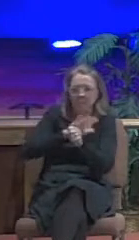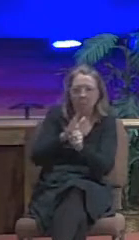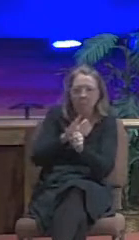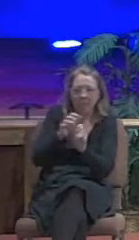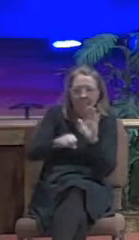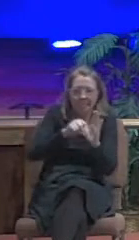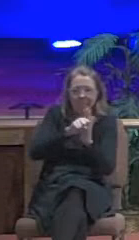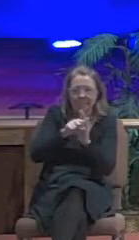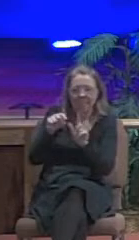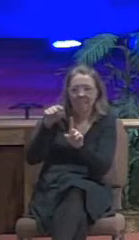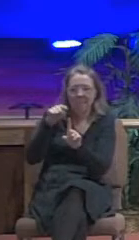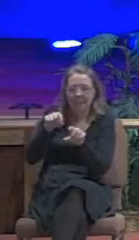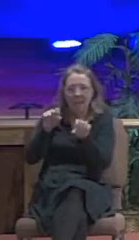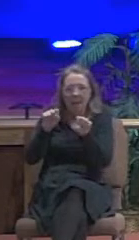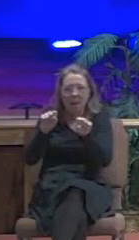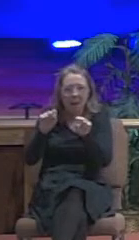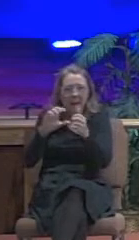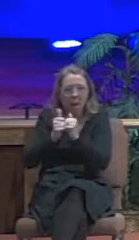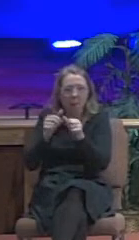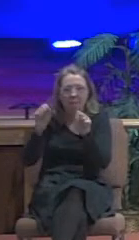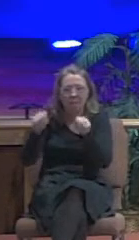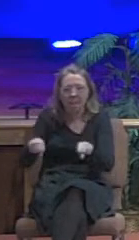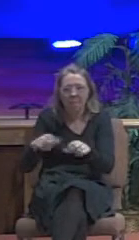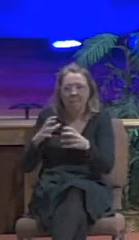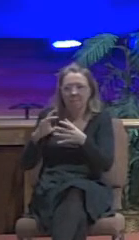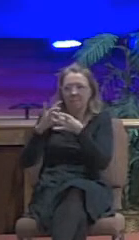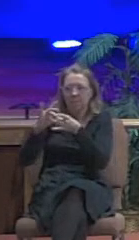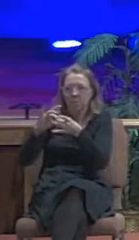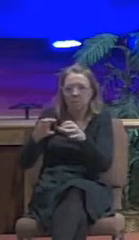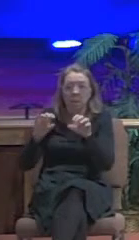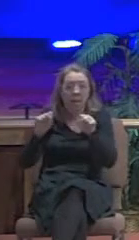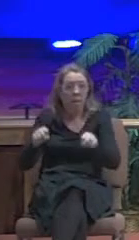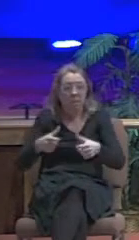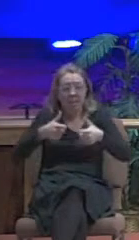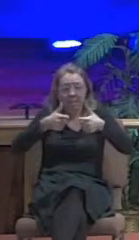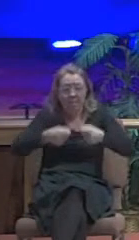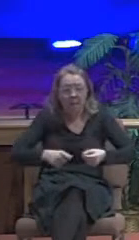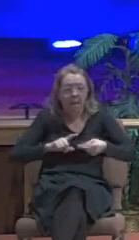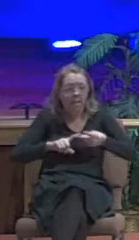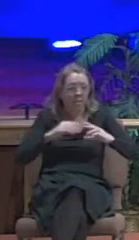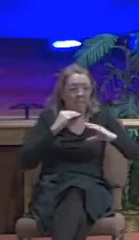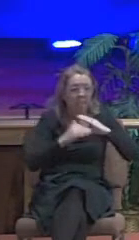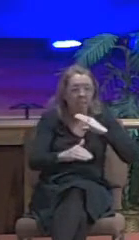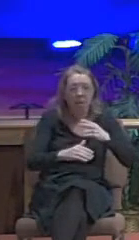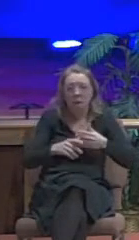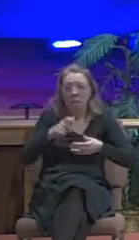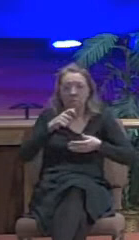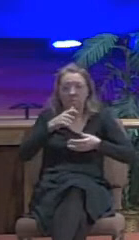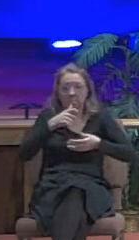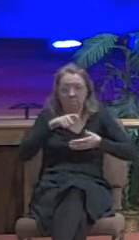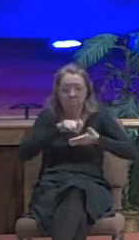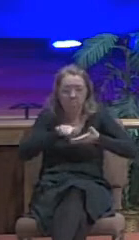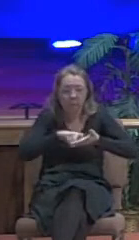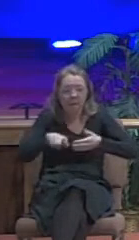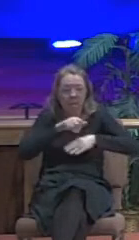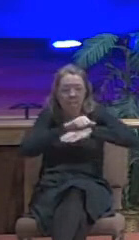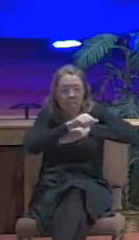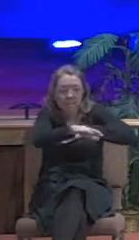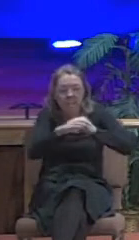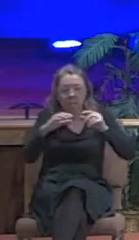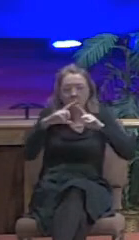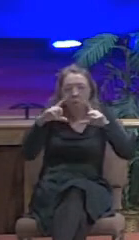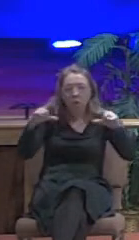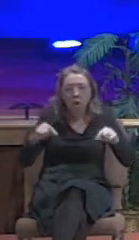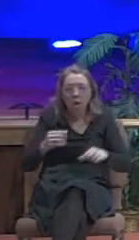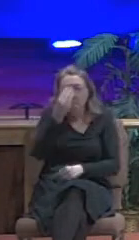call people or email or text or send letters or cards and just let people know I'm thinking about you, I love